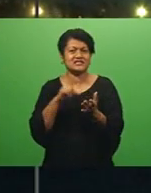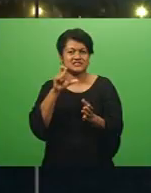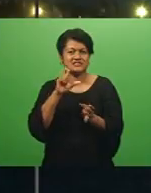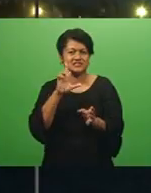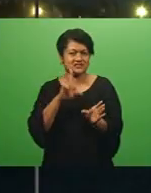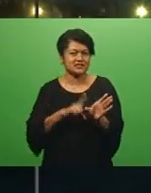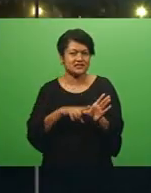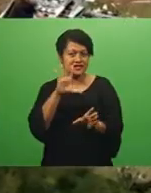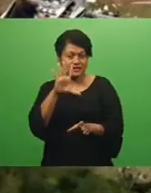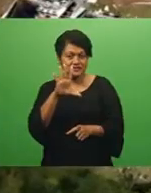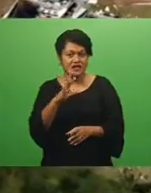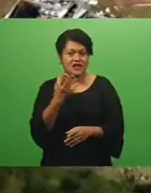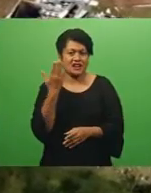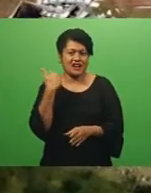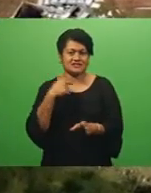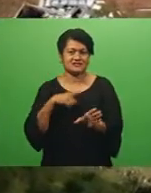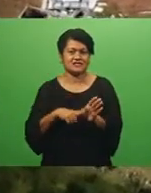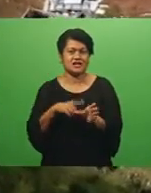Turangaibiu has more.